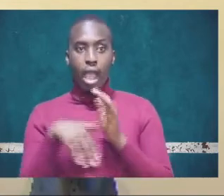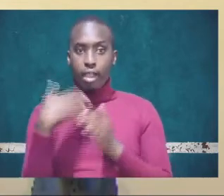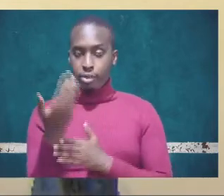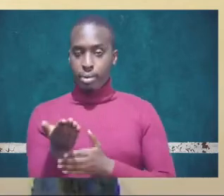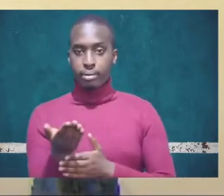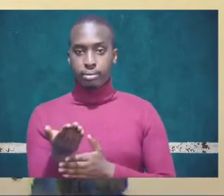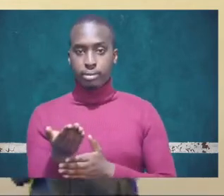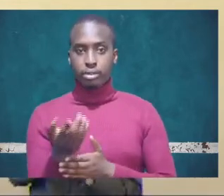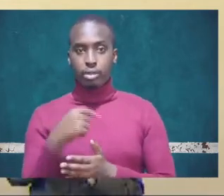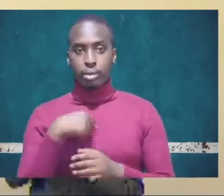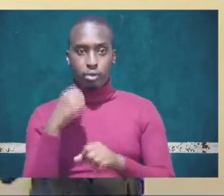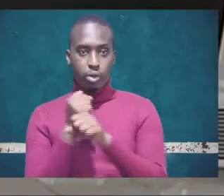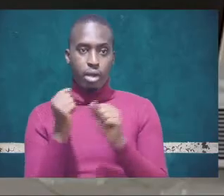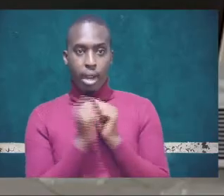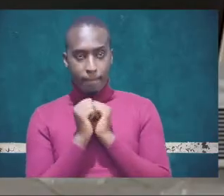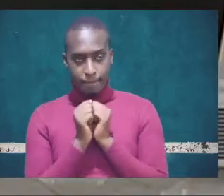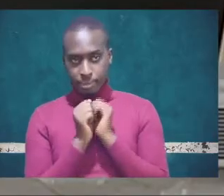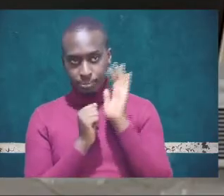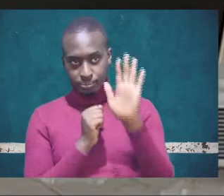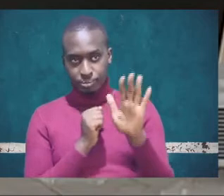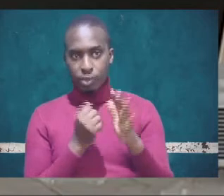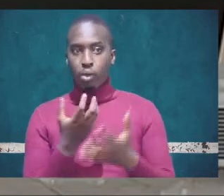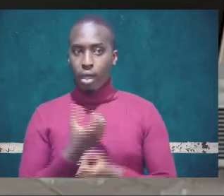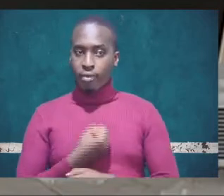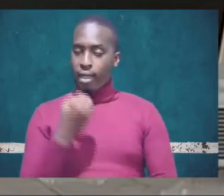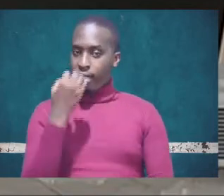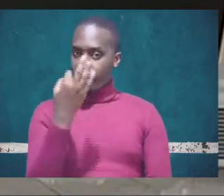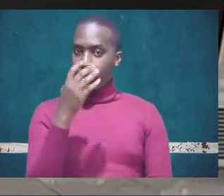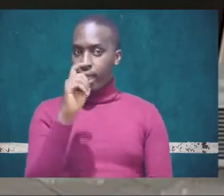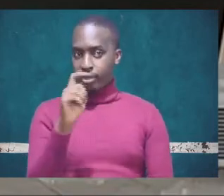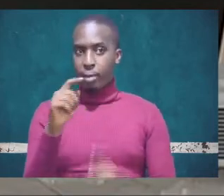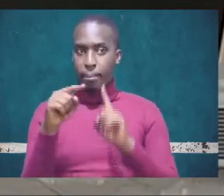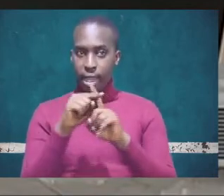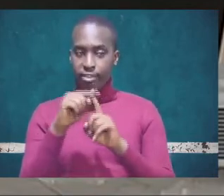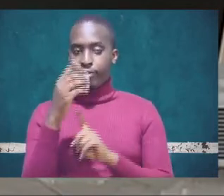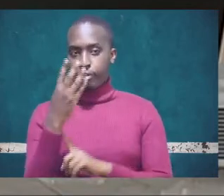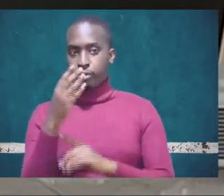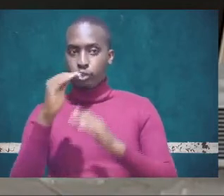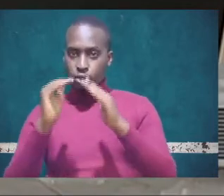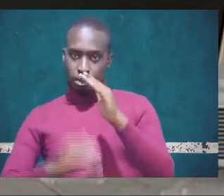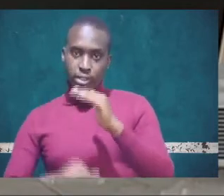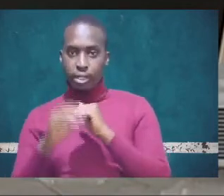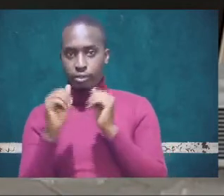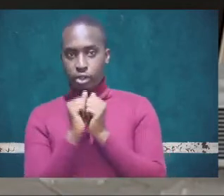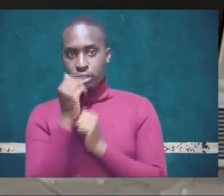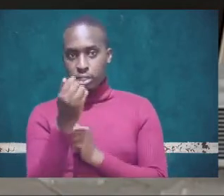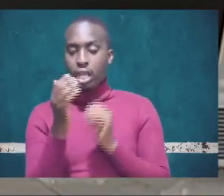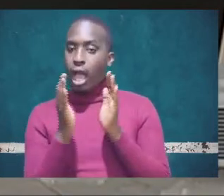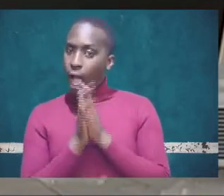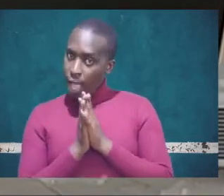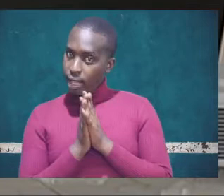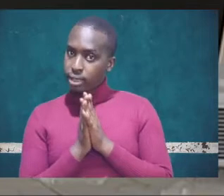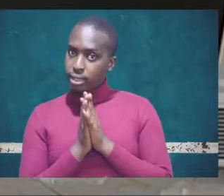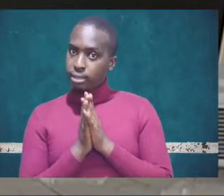then we will do it together. We have 3x plus 4 less than 14, and remember this